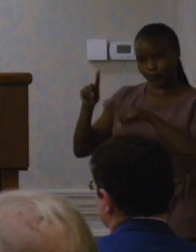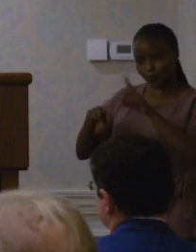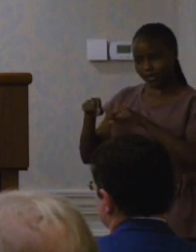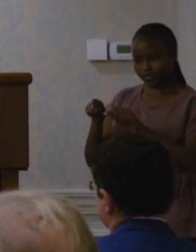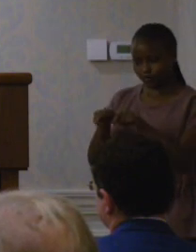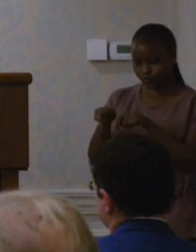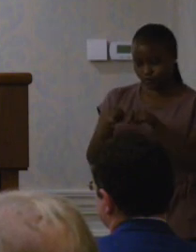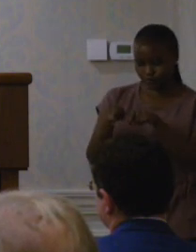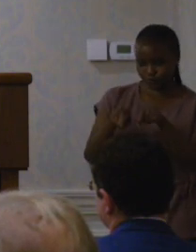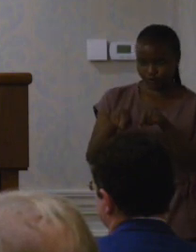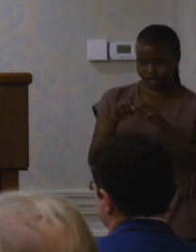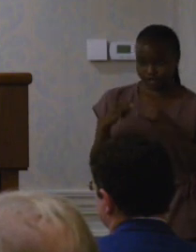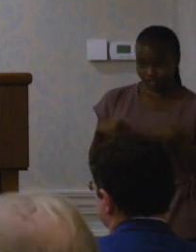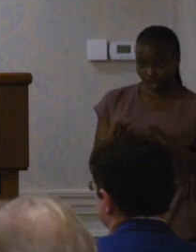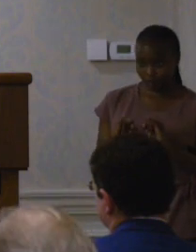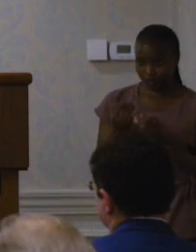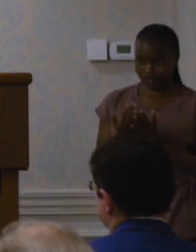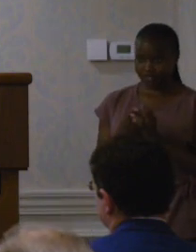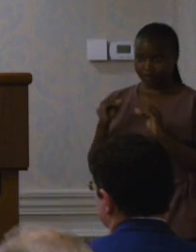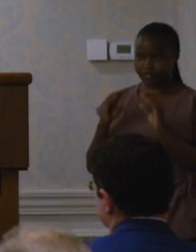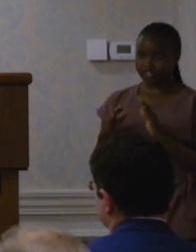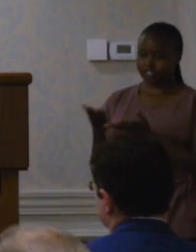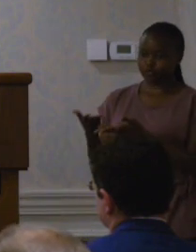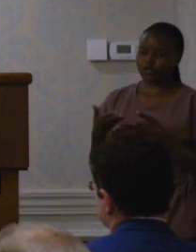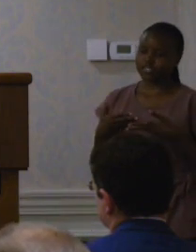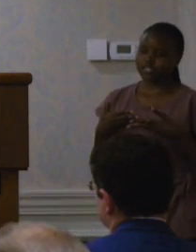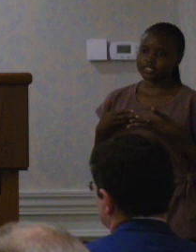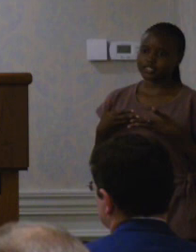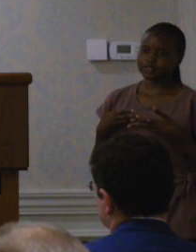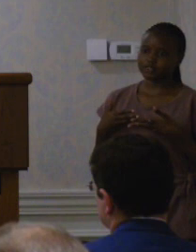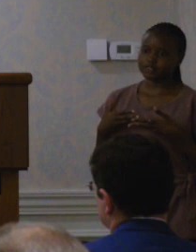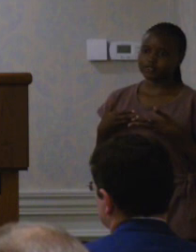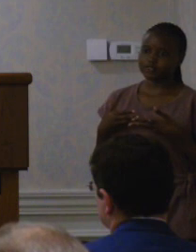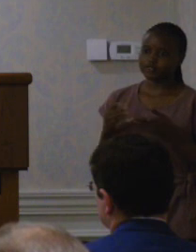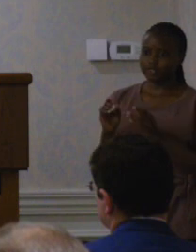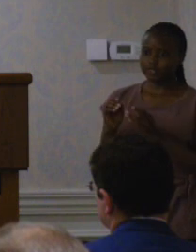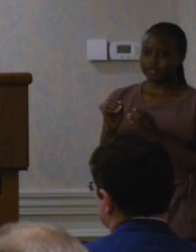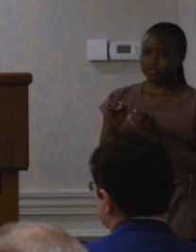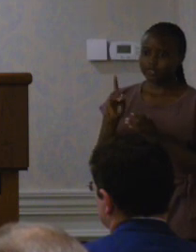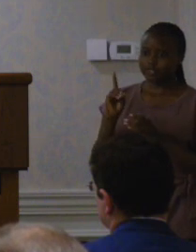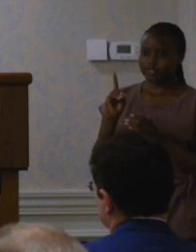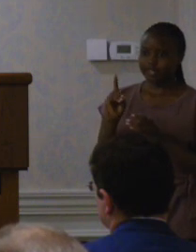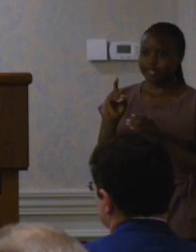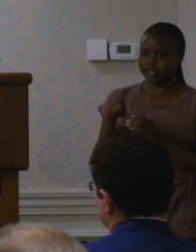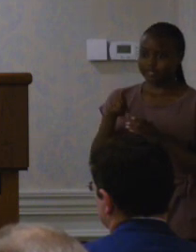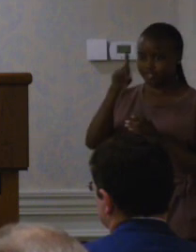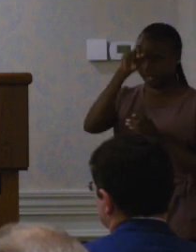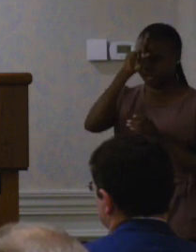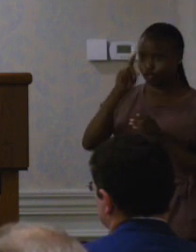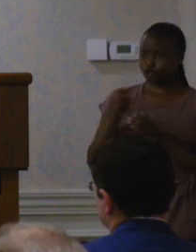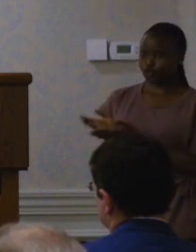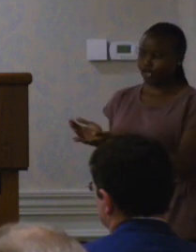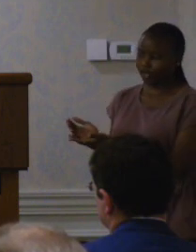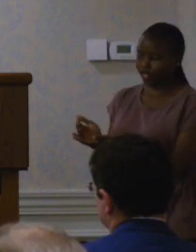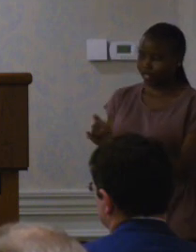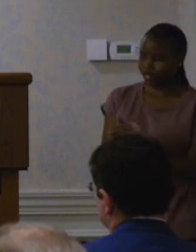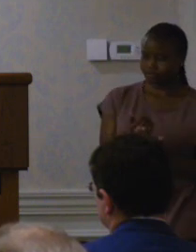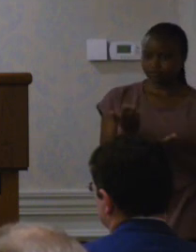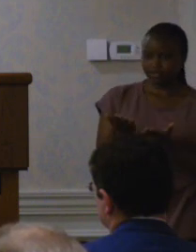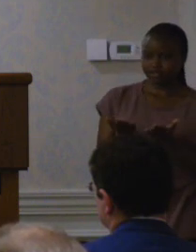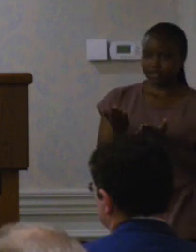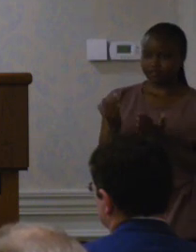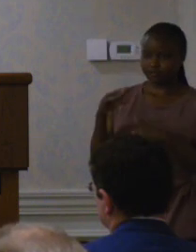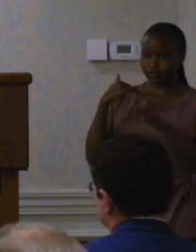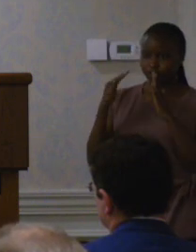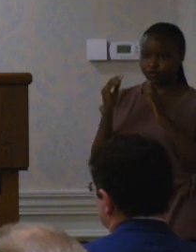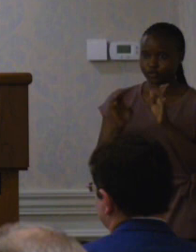where some teachers received kind of a traditional, gather in a ballroom like this in-service professional development, and